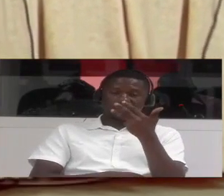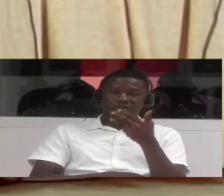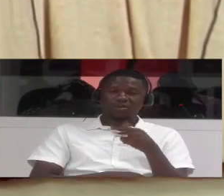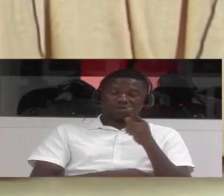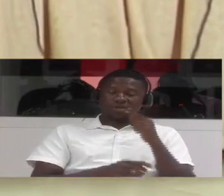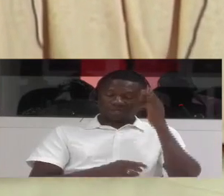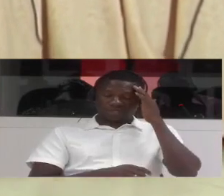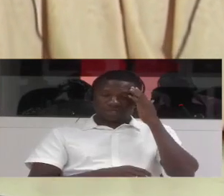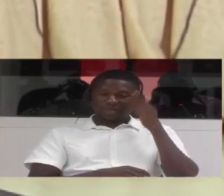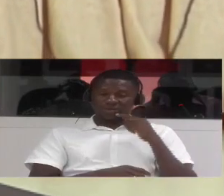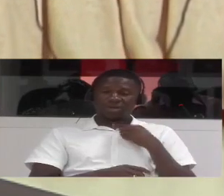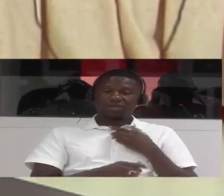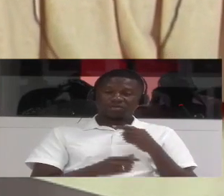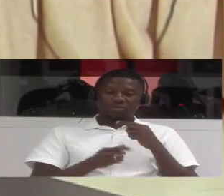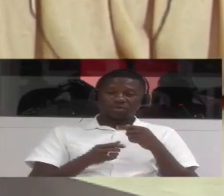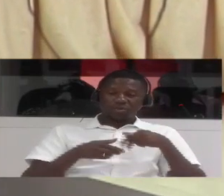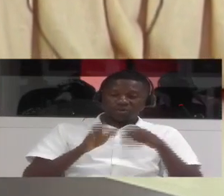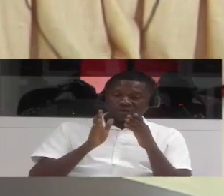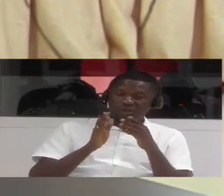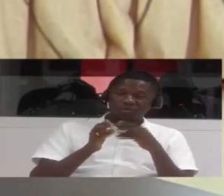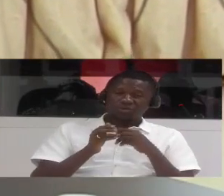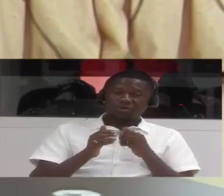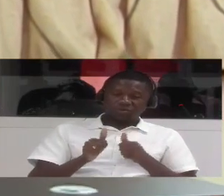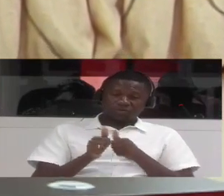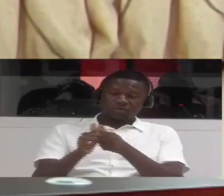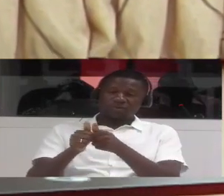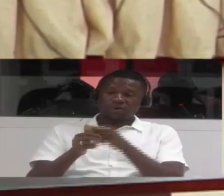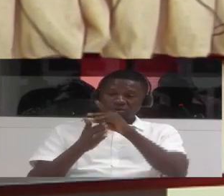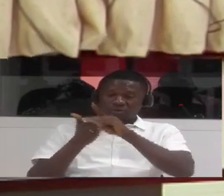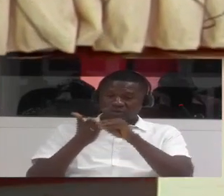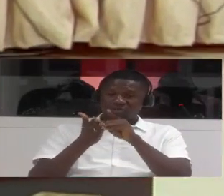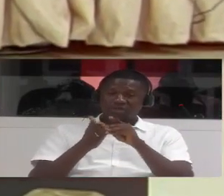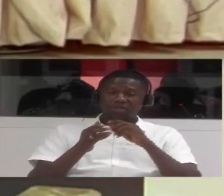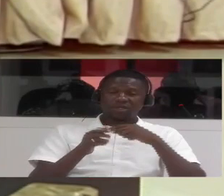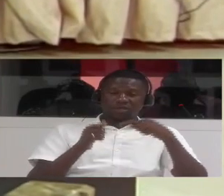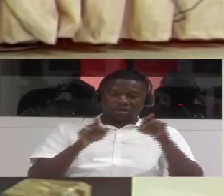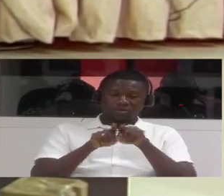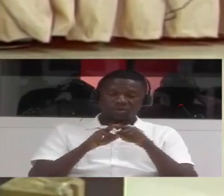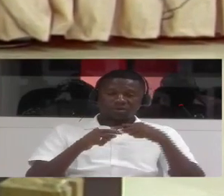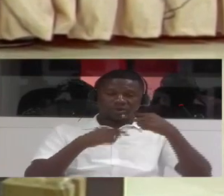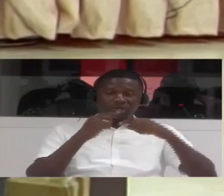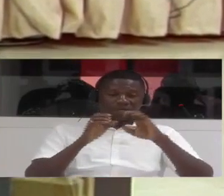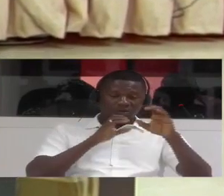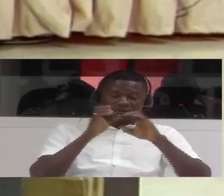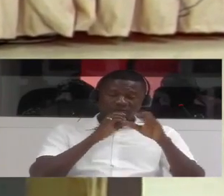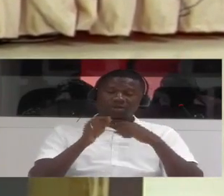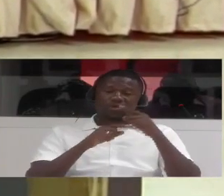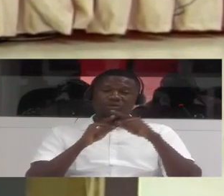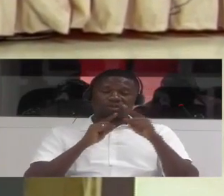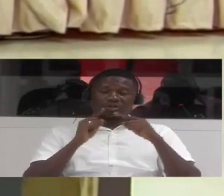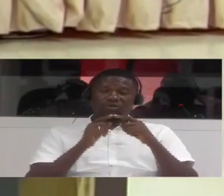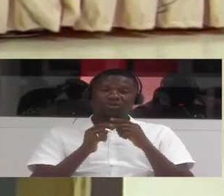of legislation to guide policy around information and communication infrastructure and related